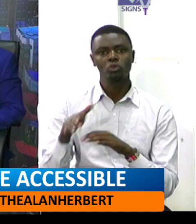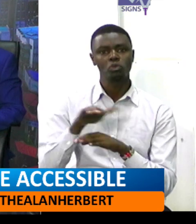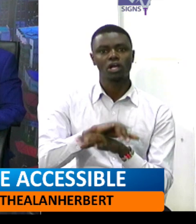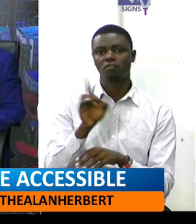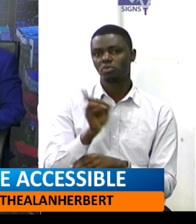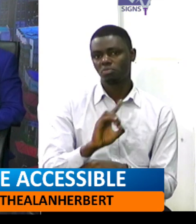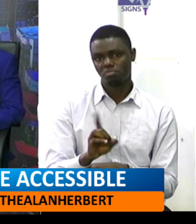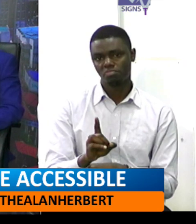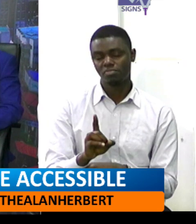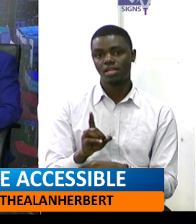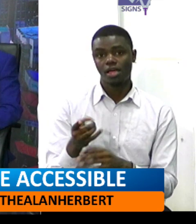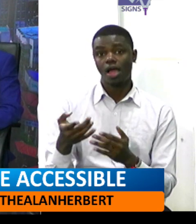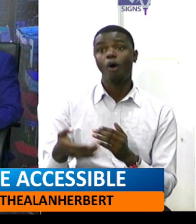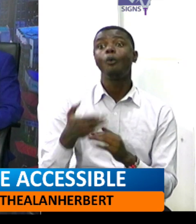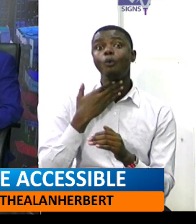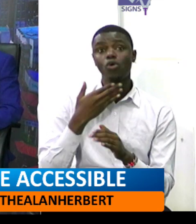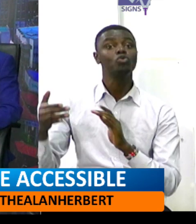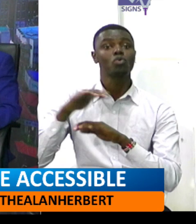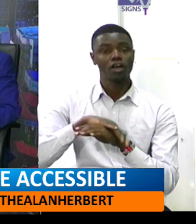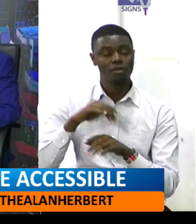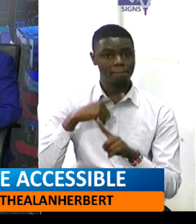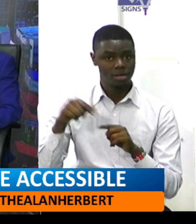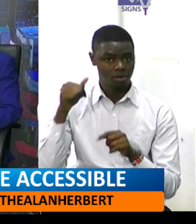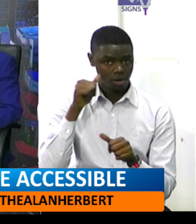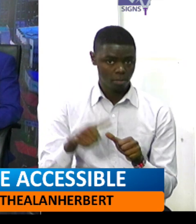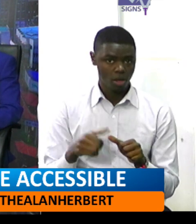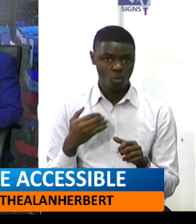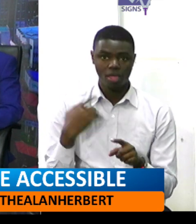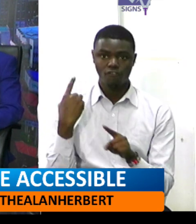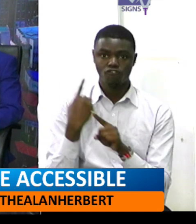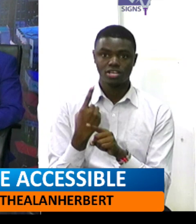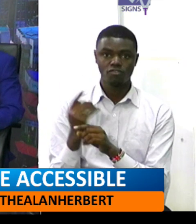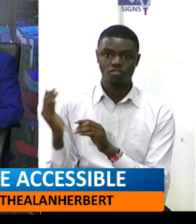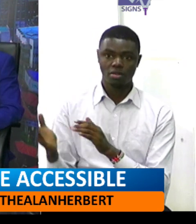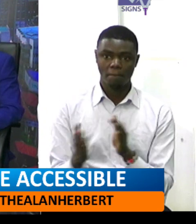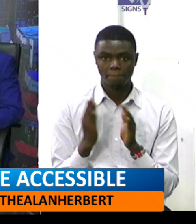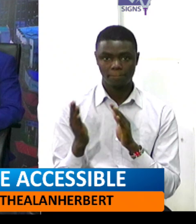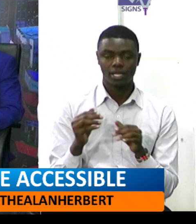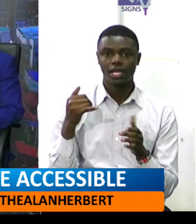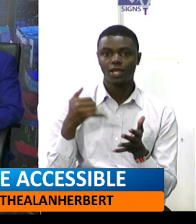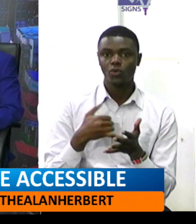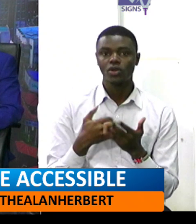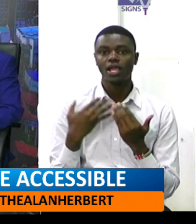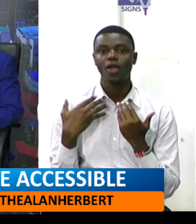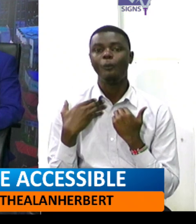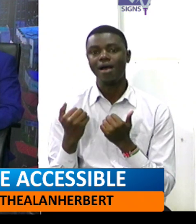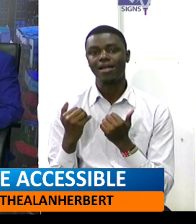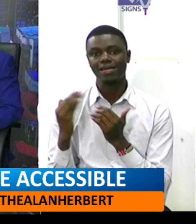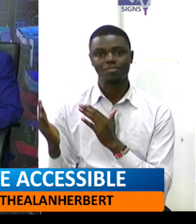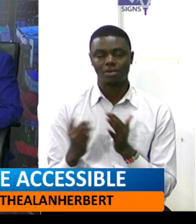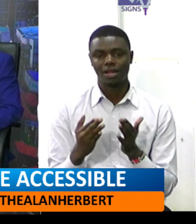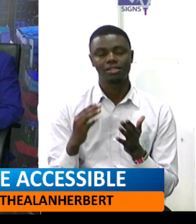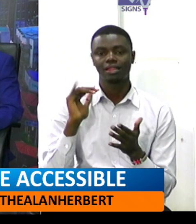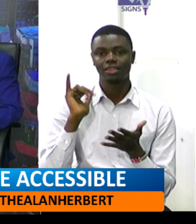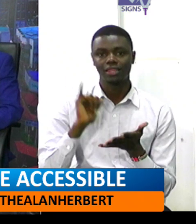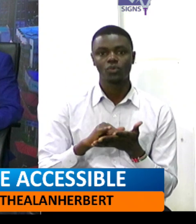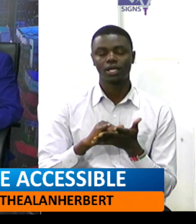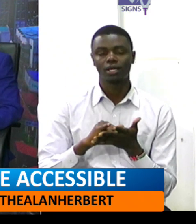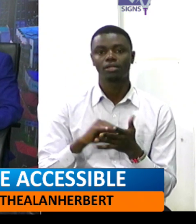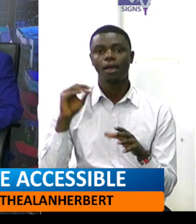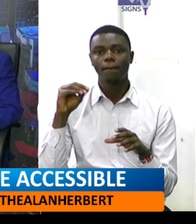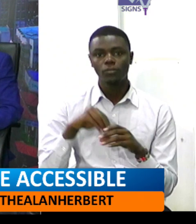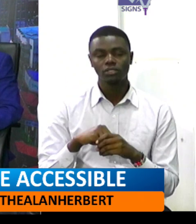company wants to cover you, but also you remember that we have various plans, including wellness plans, that we can put in place for you depending on the